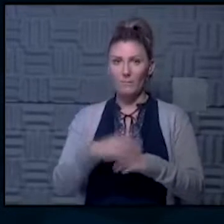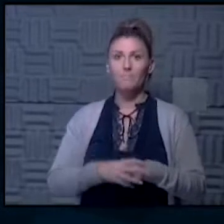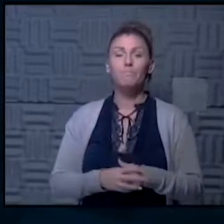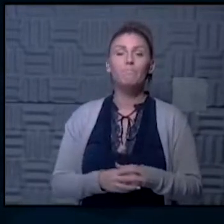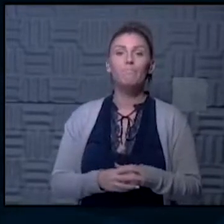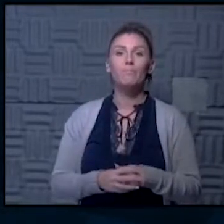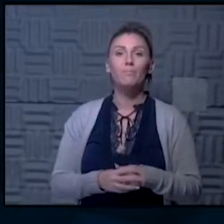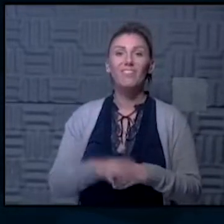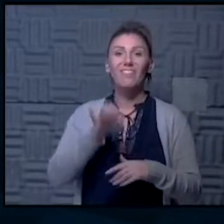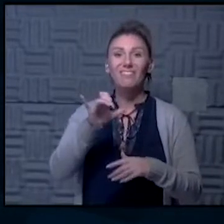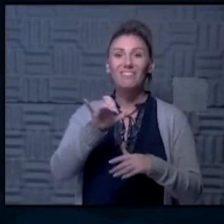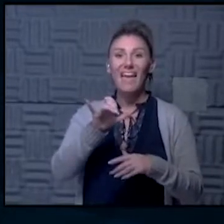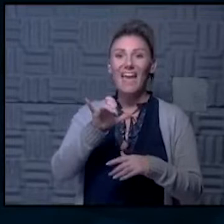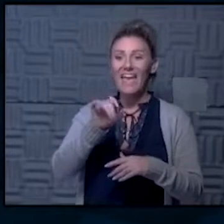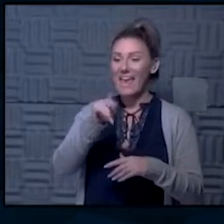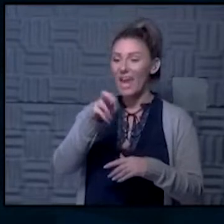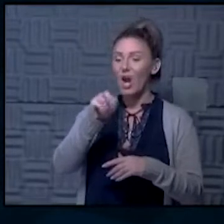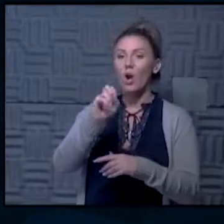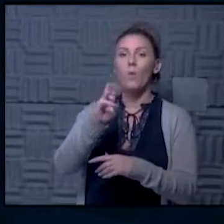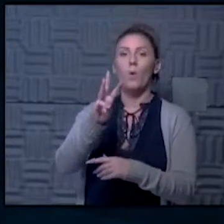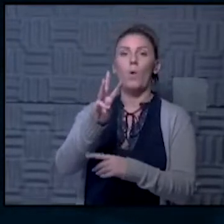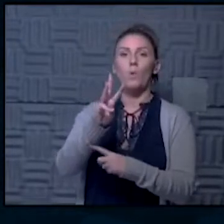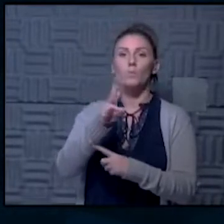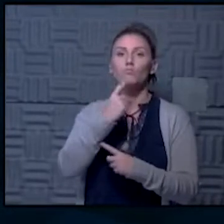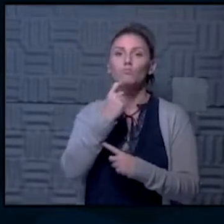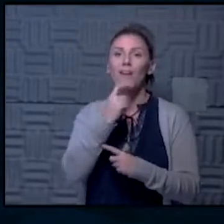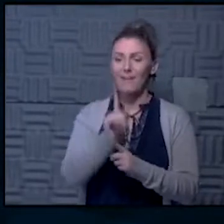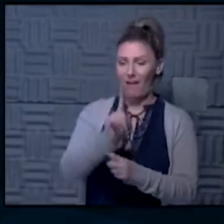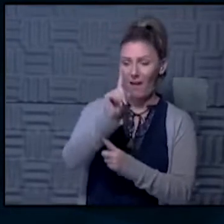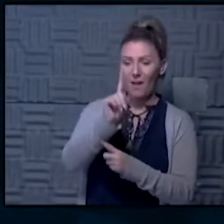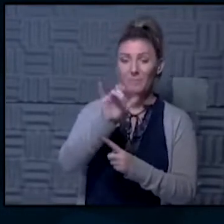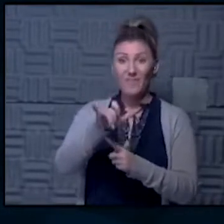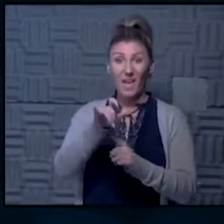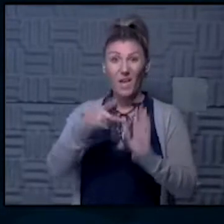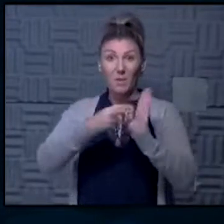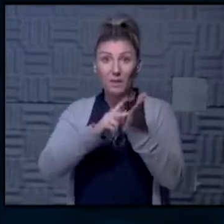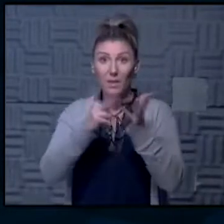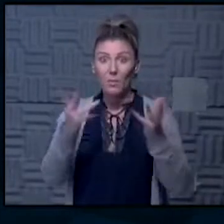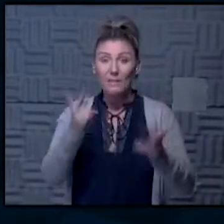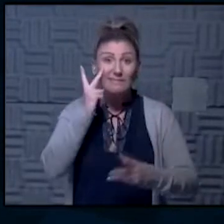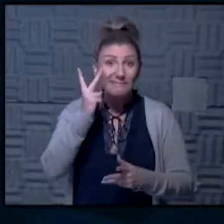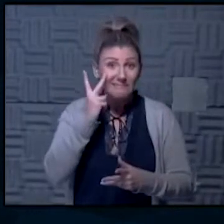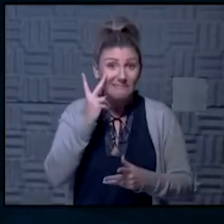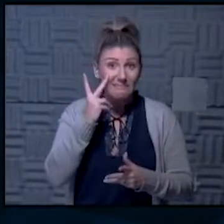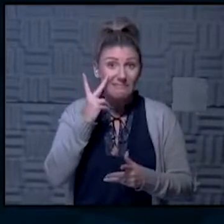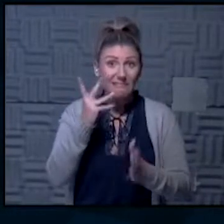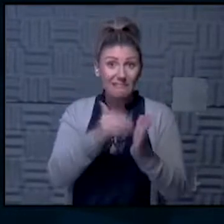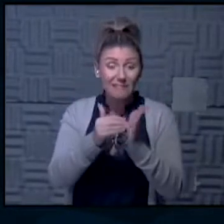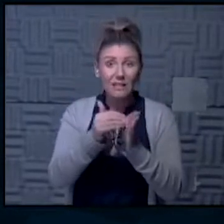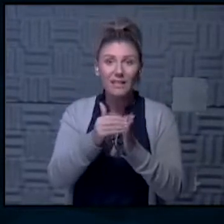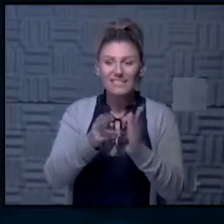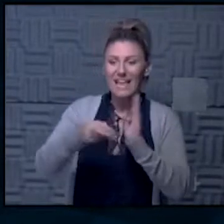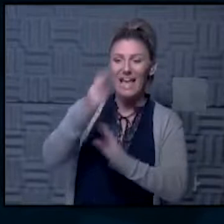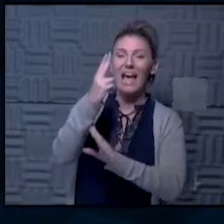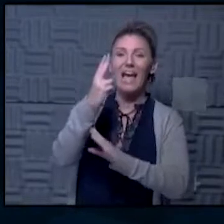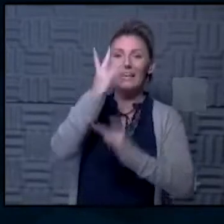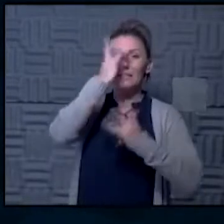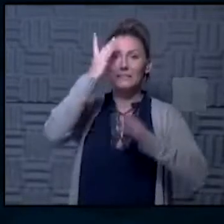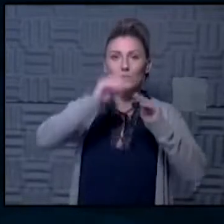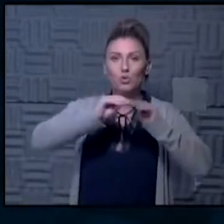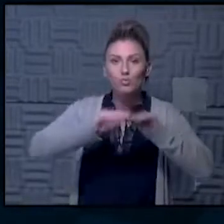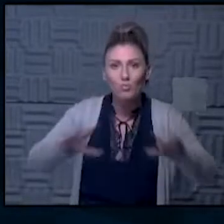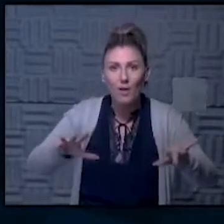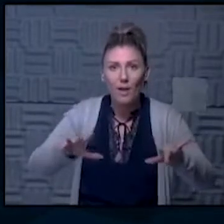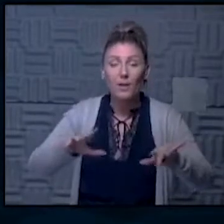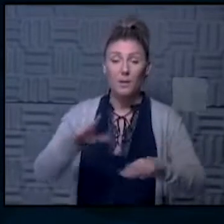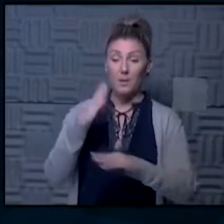the arrow was red and up. That means that the trend for the state that week is higher disease spread.